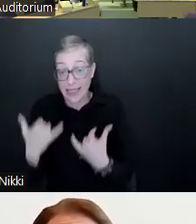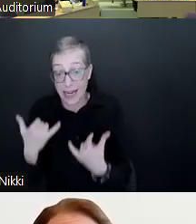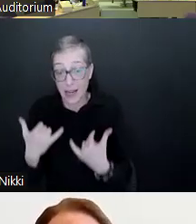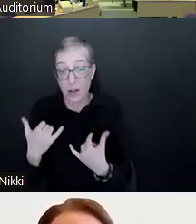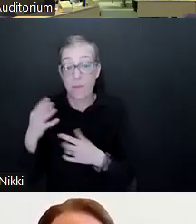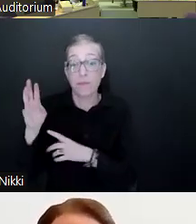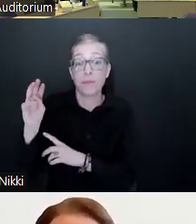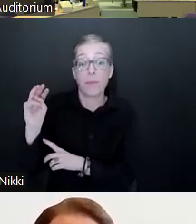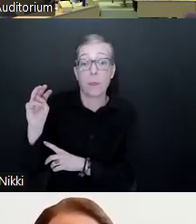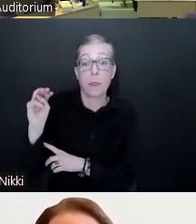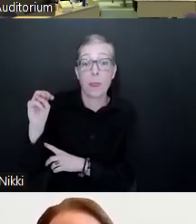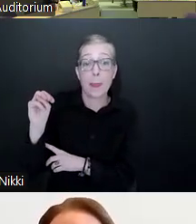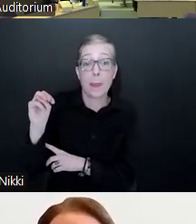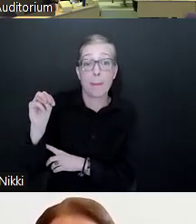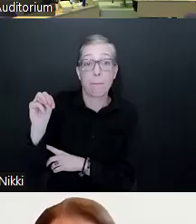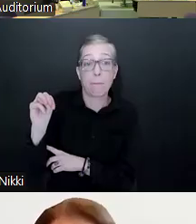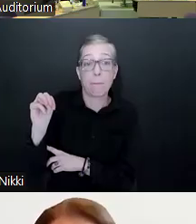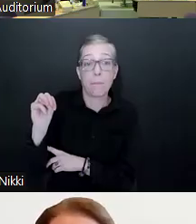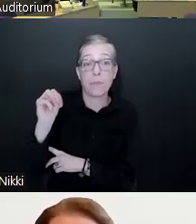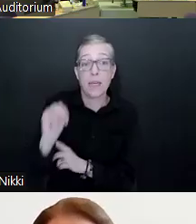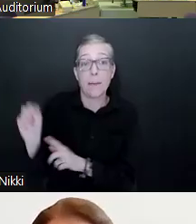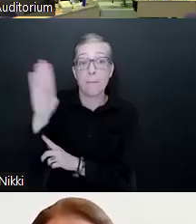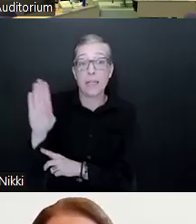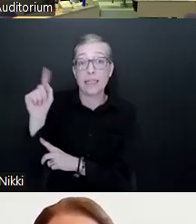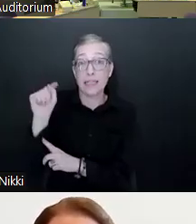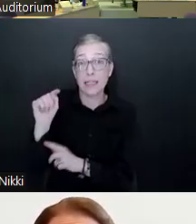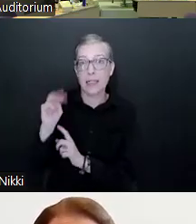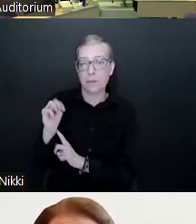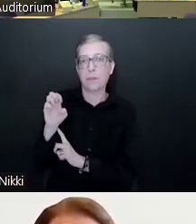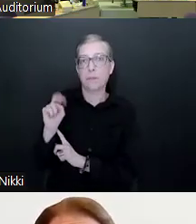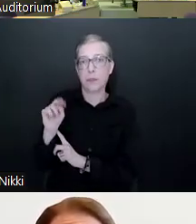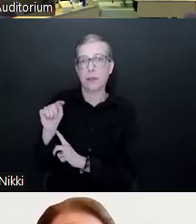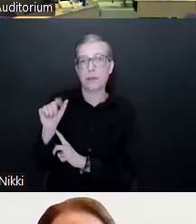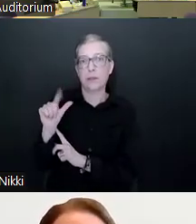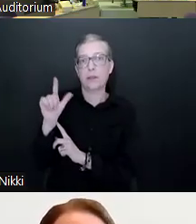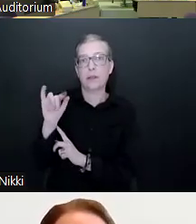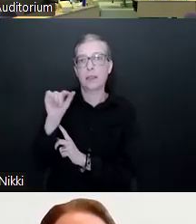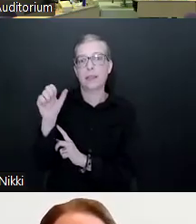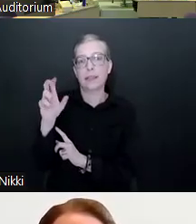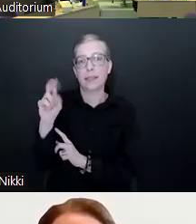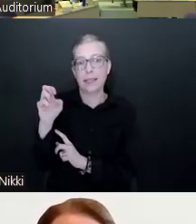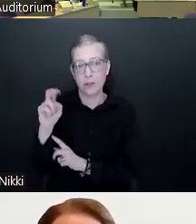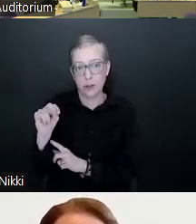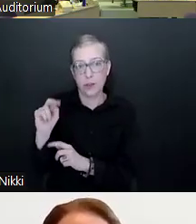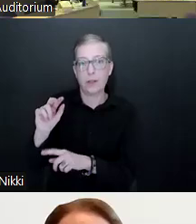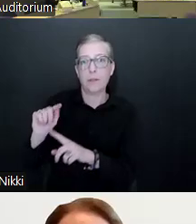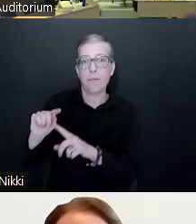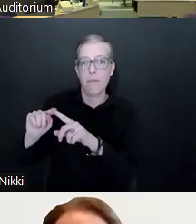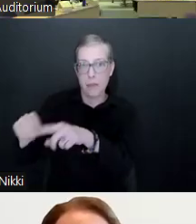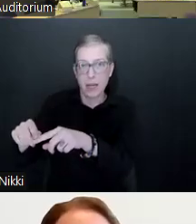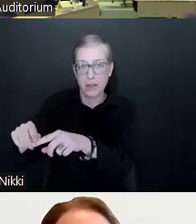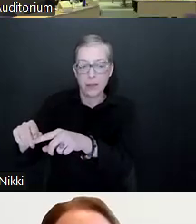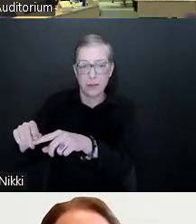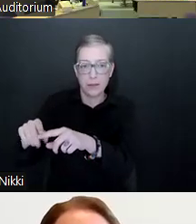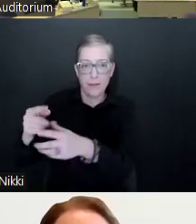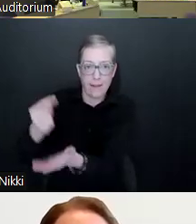mentalization-based therapy, has been recognized as one of the evidence-based treatments for personality disorder. This was the Christia review that was done